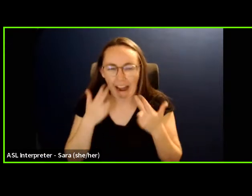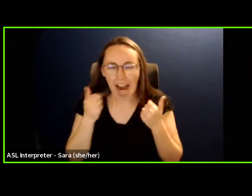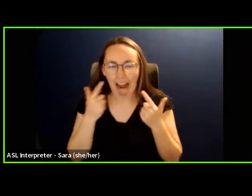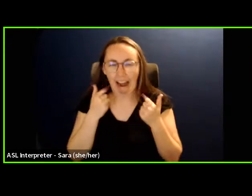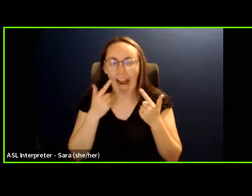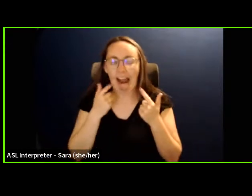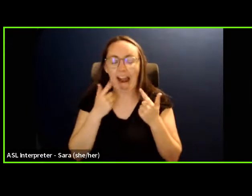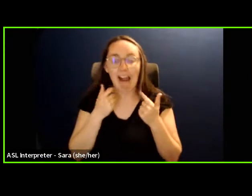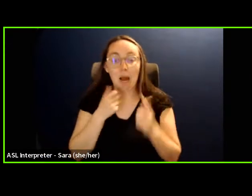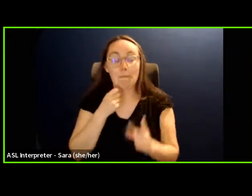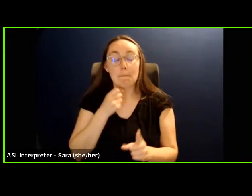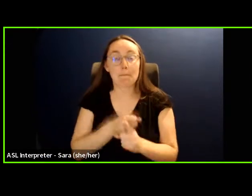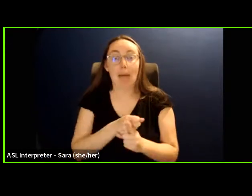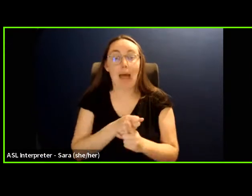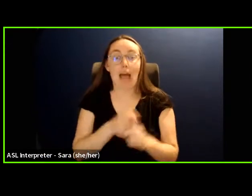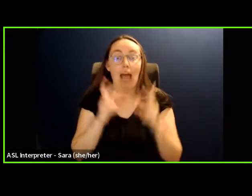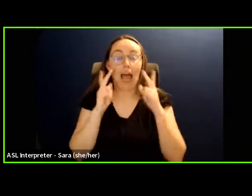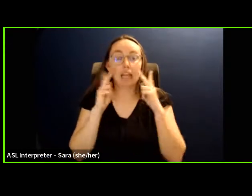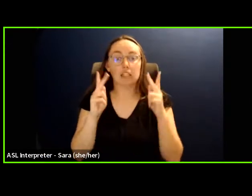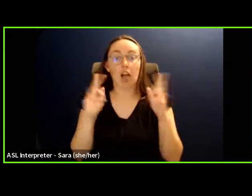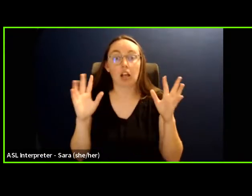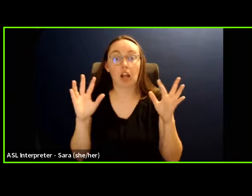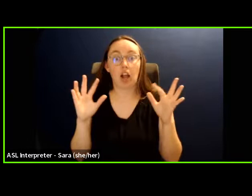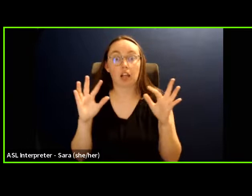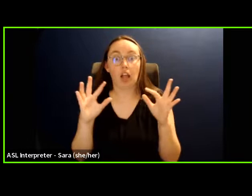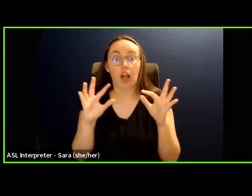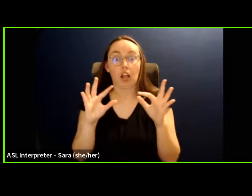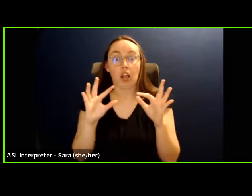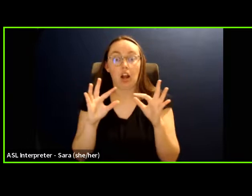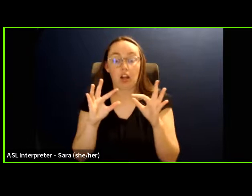All of a sudden, I see this whole thing connecting. Oh my goodness.